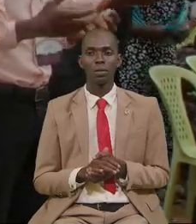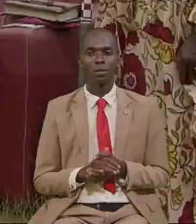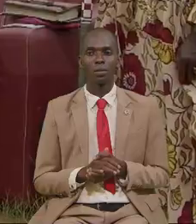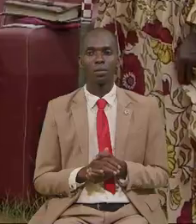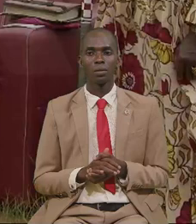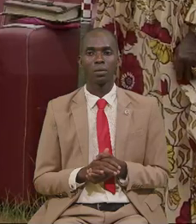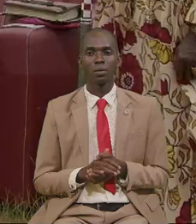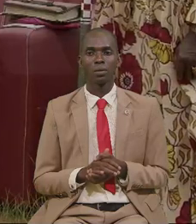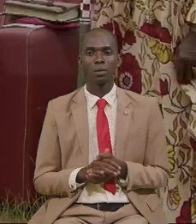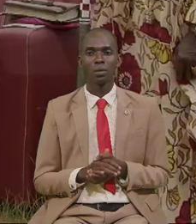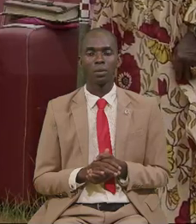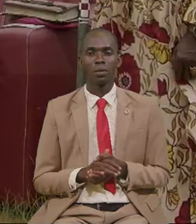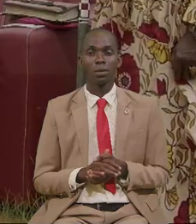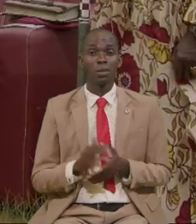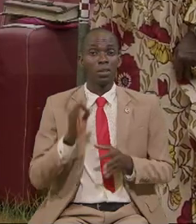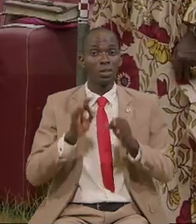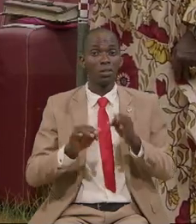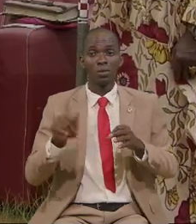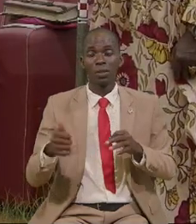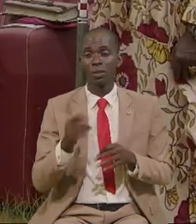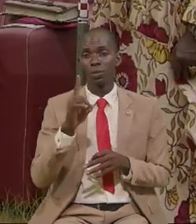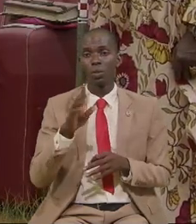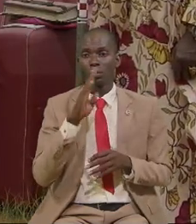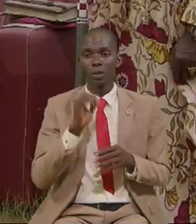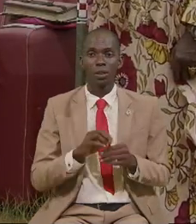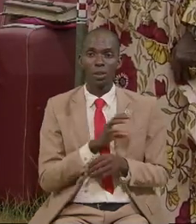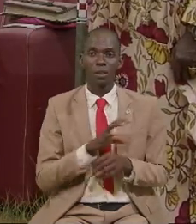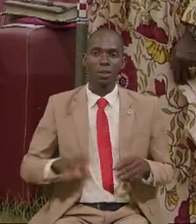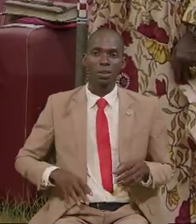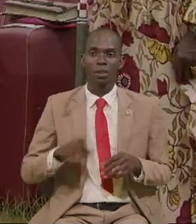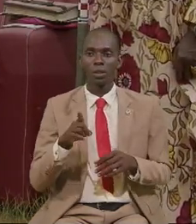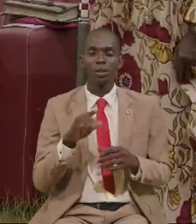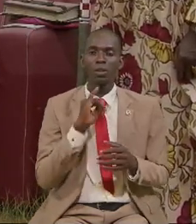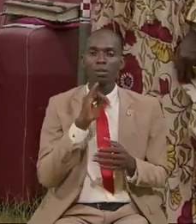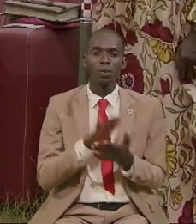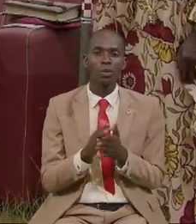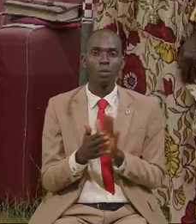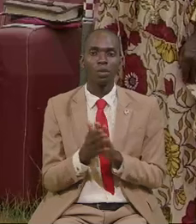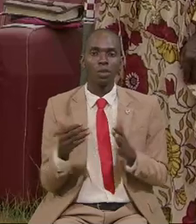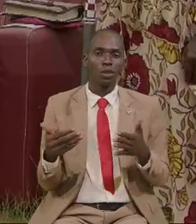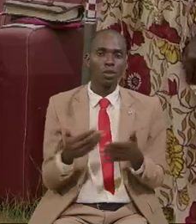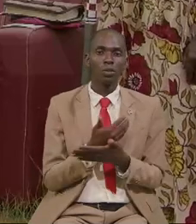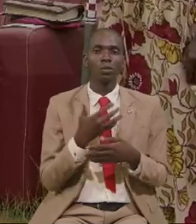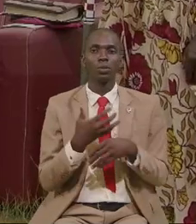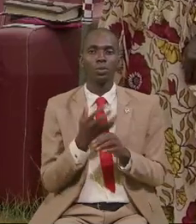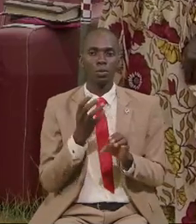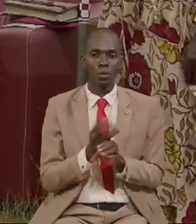If any man be in Christ, it's a new creature, it's a new creation.